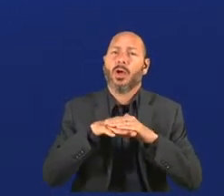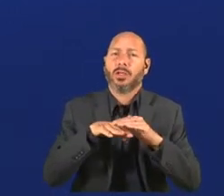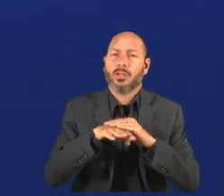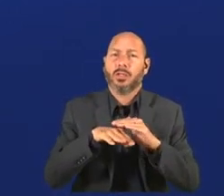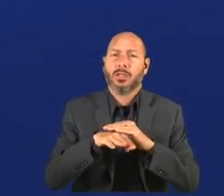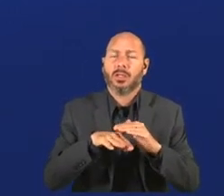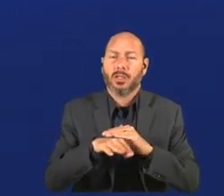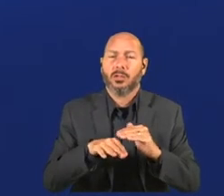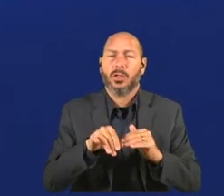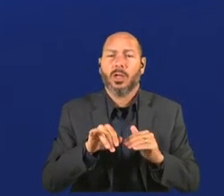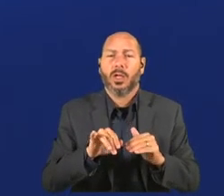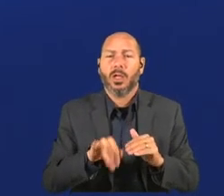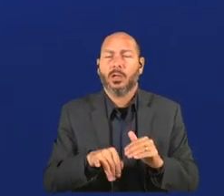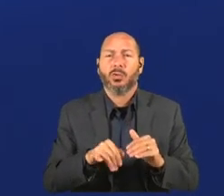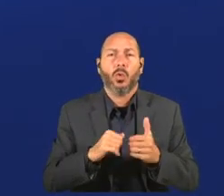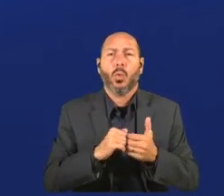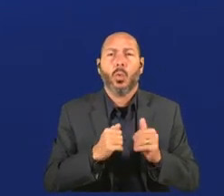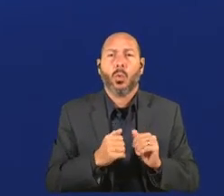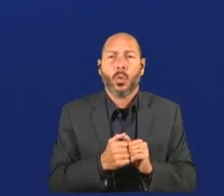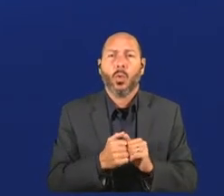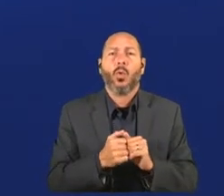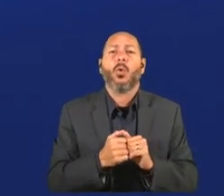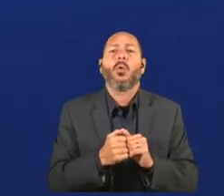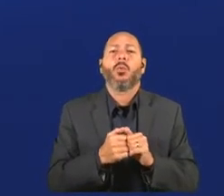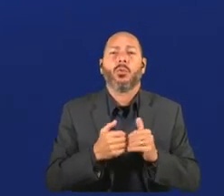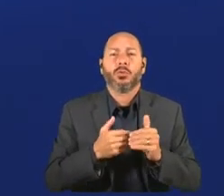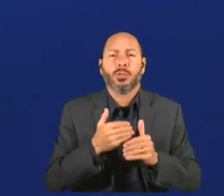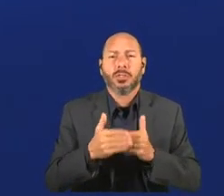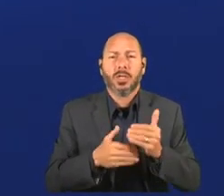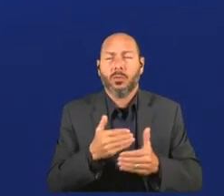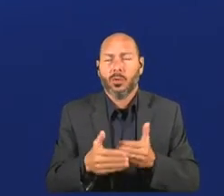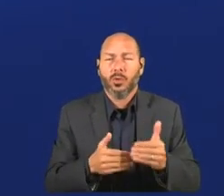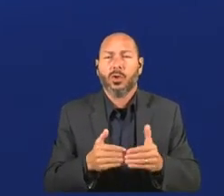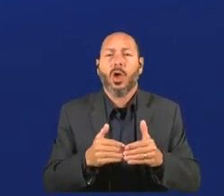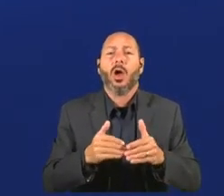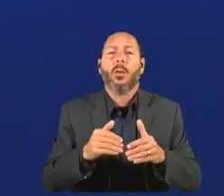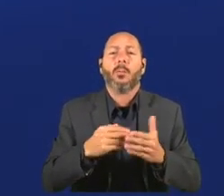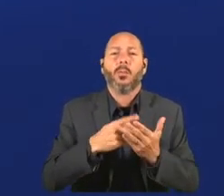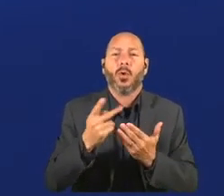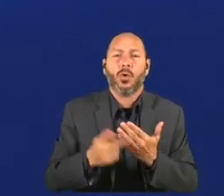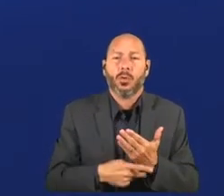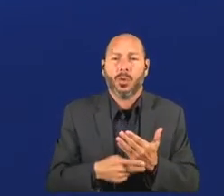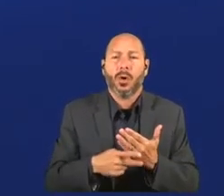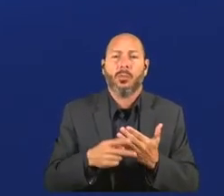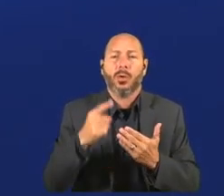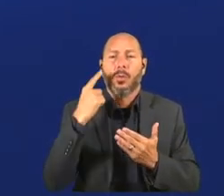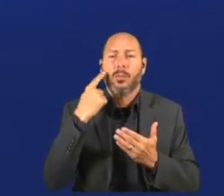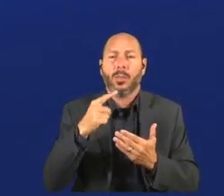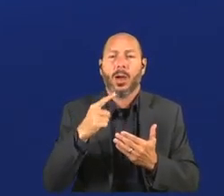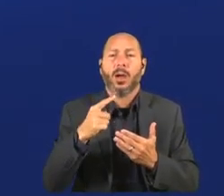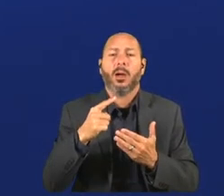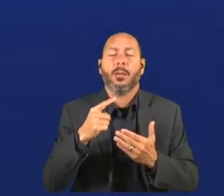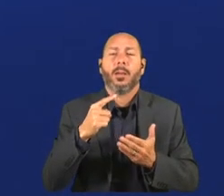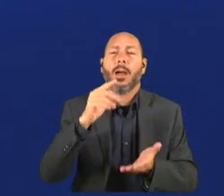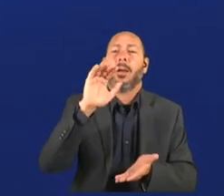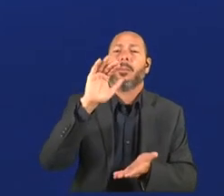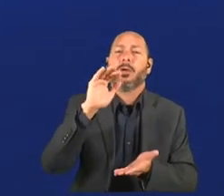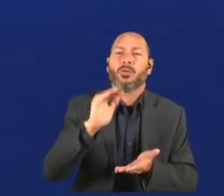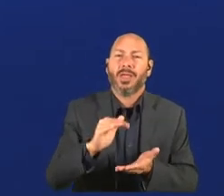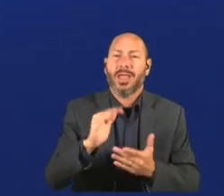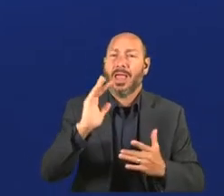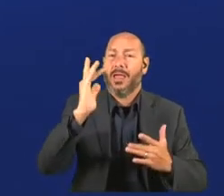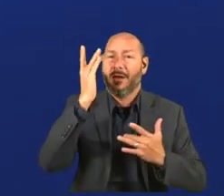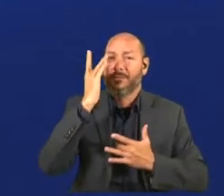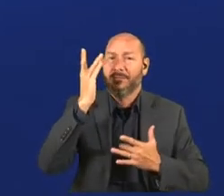by developing programs that actually reduce progression of disease. We've seen these programs